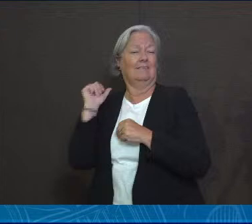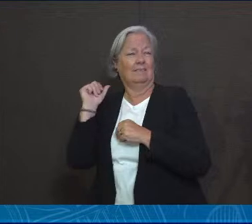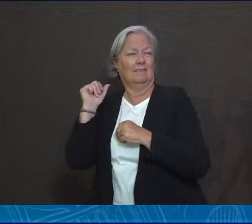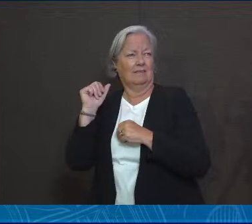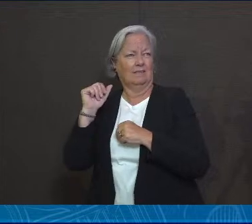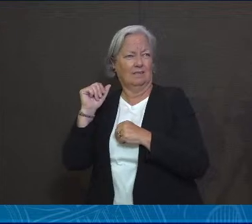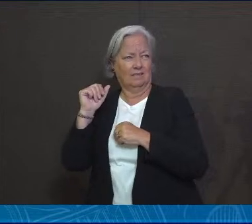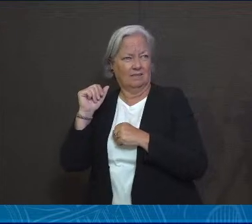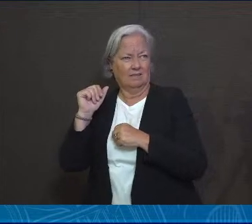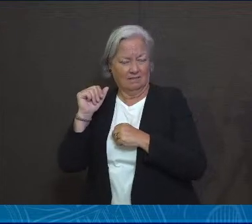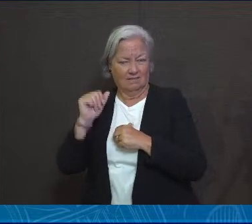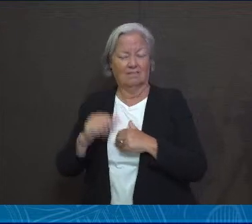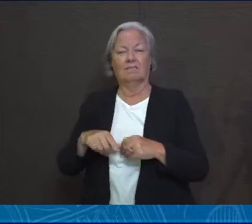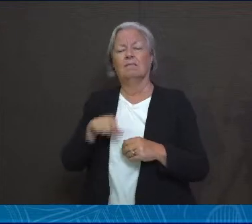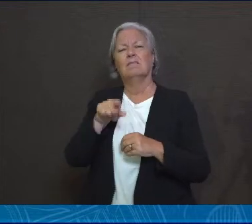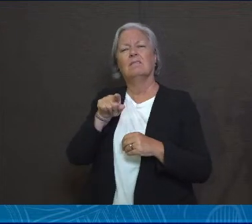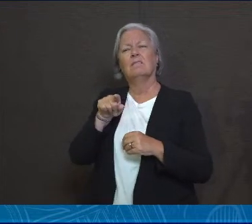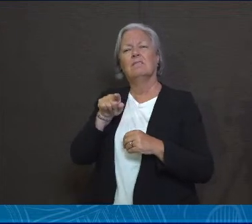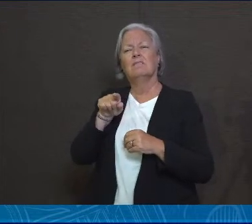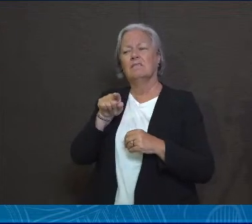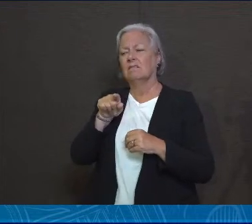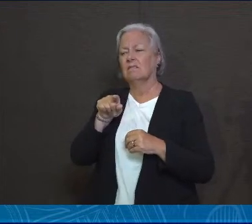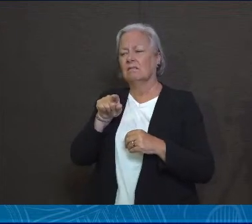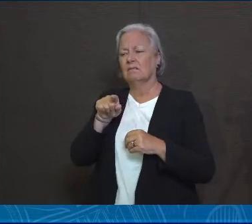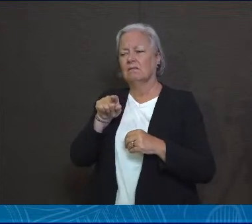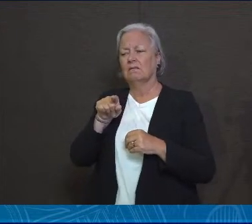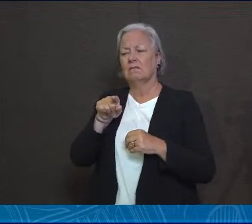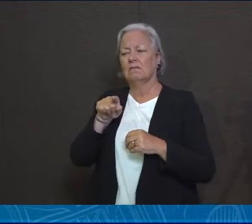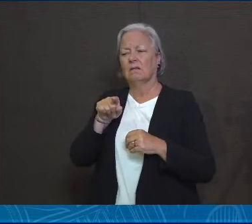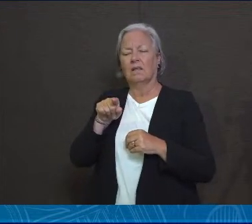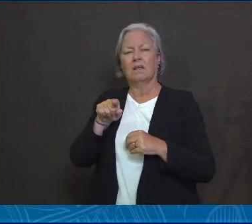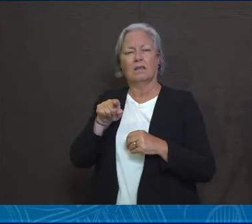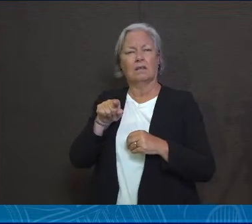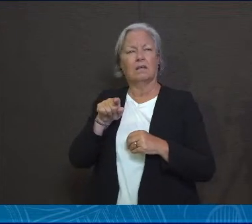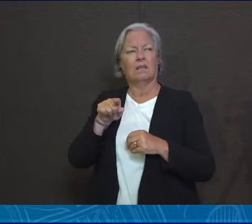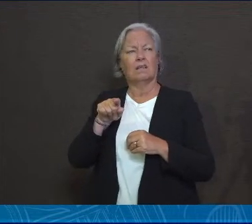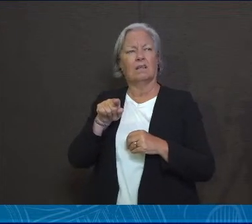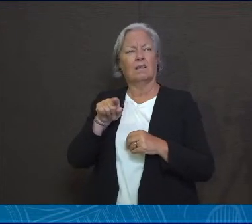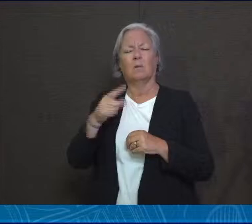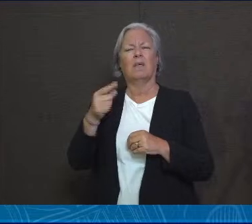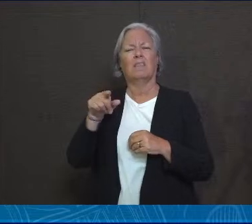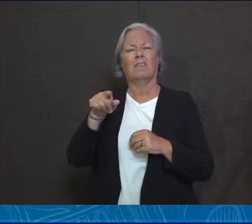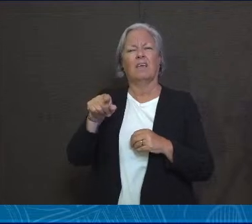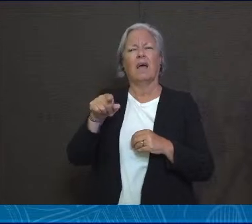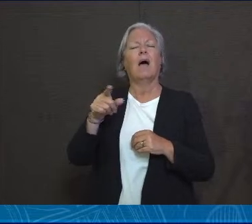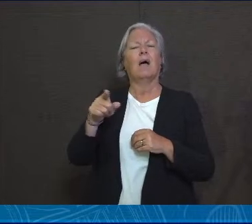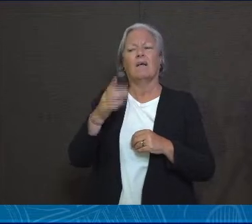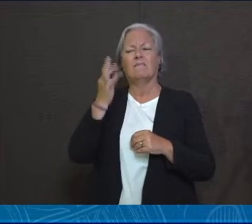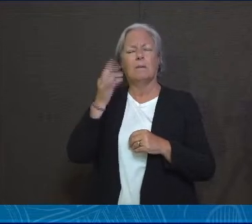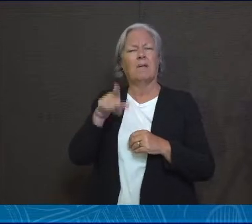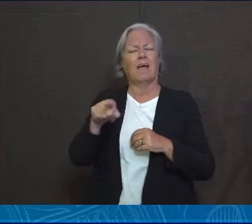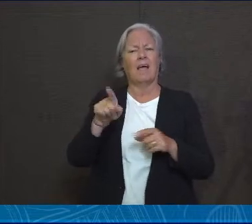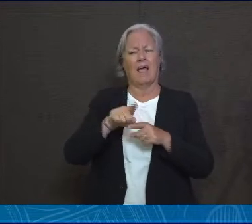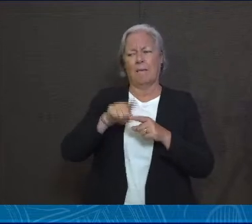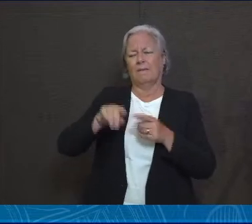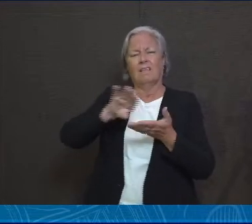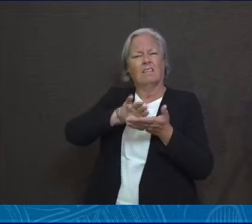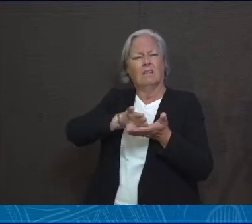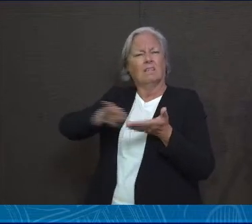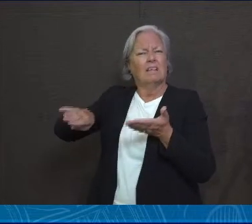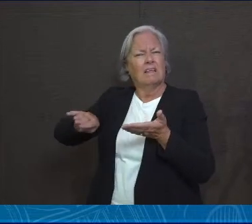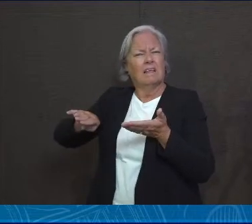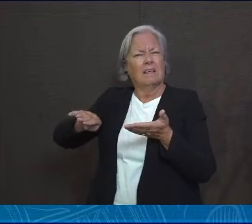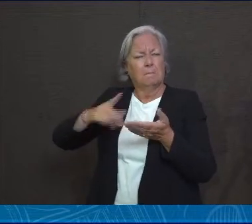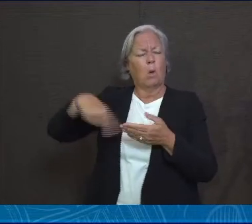was pulled out of disaster areas because there was threatened violence against them, and it was because of conspiracy